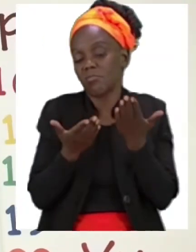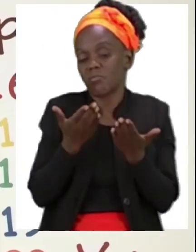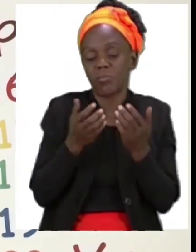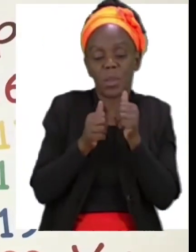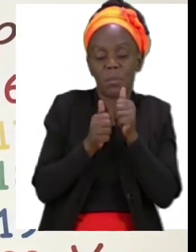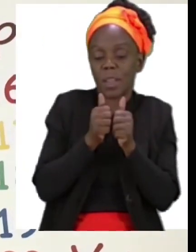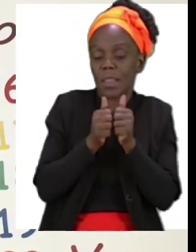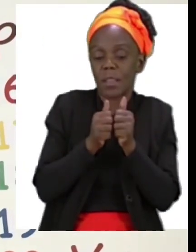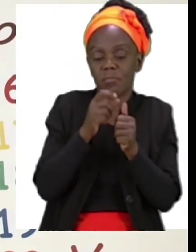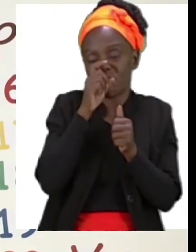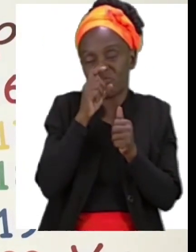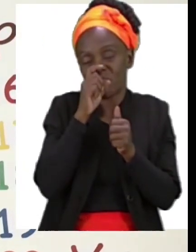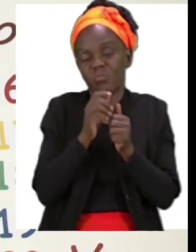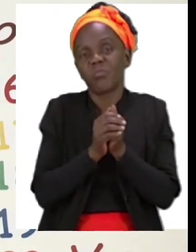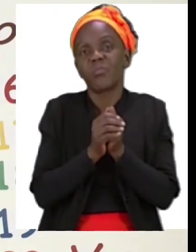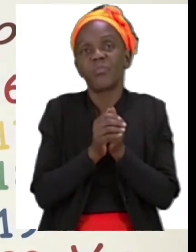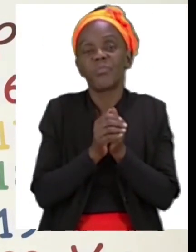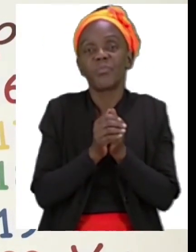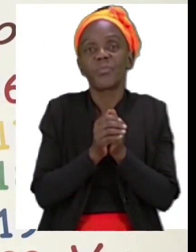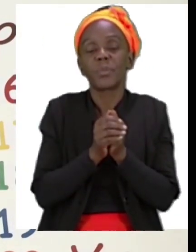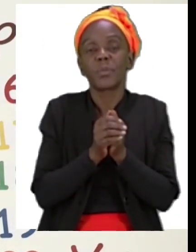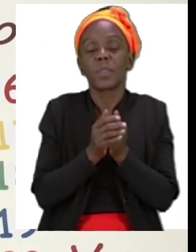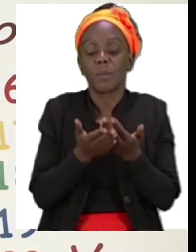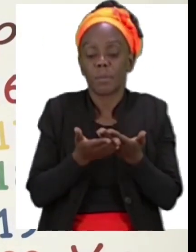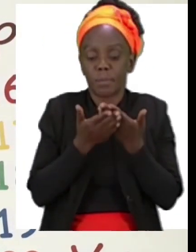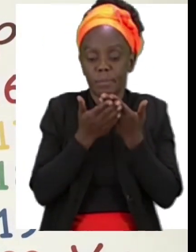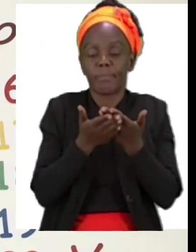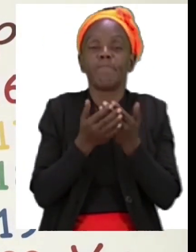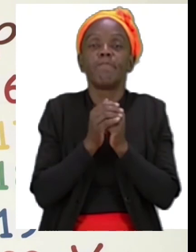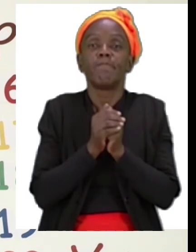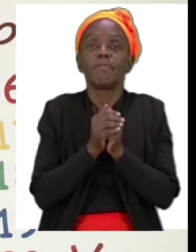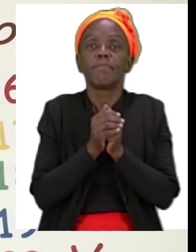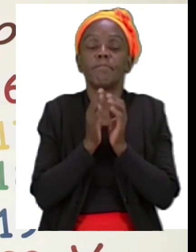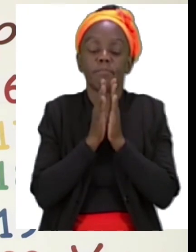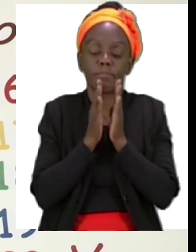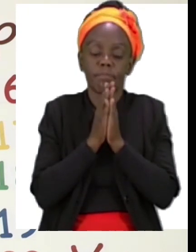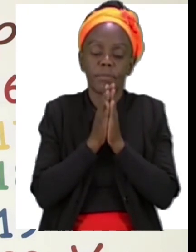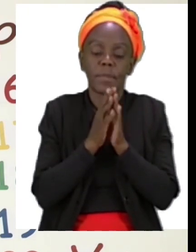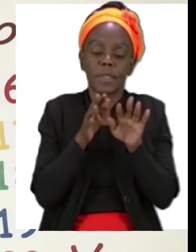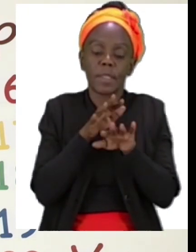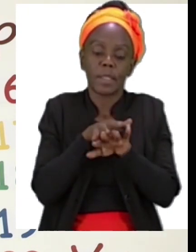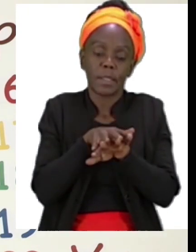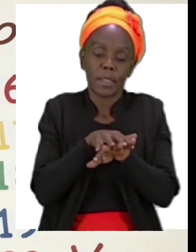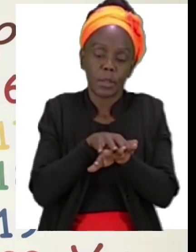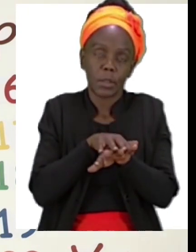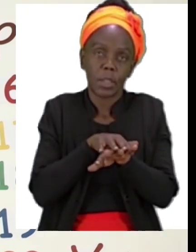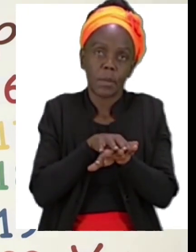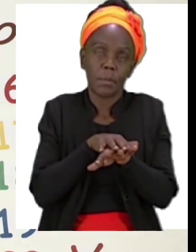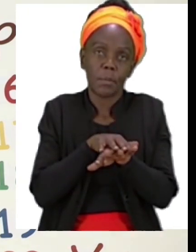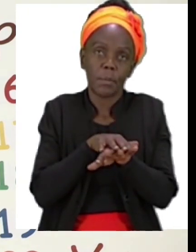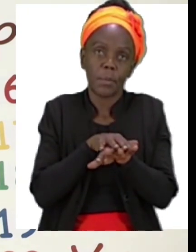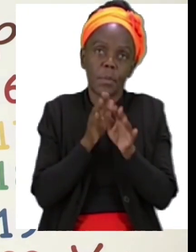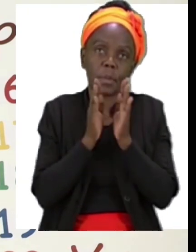sister, or with another adult. Take your time, count if you need to, and don't forget